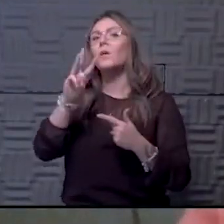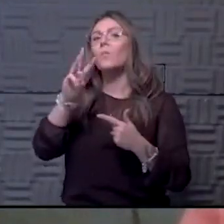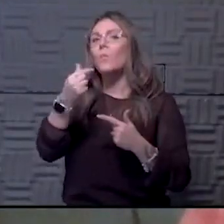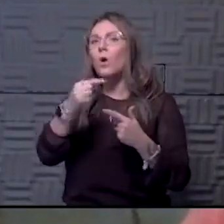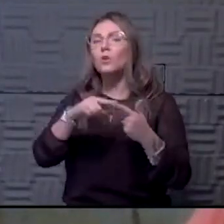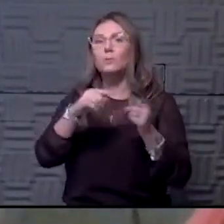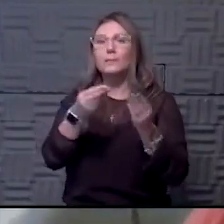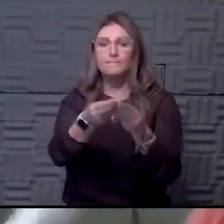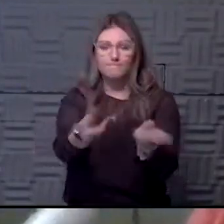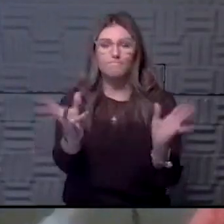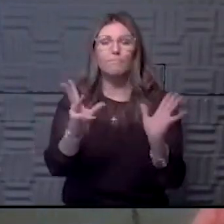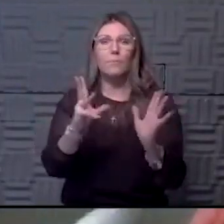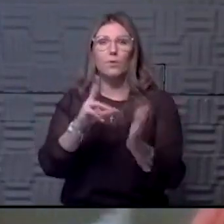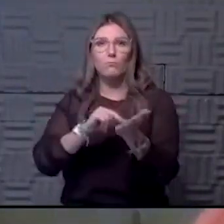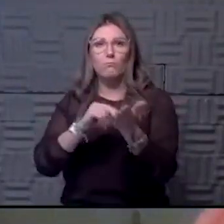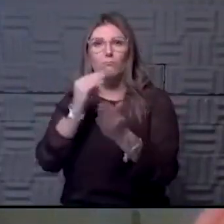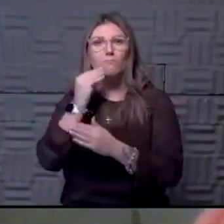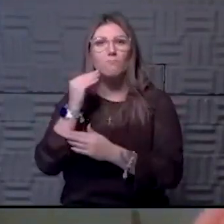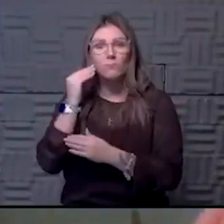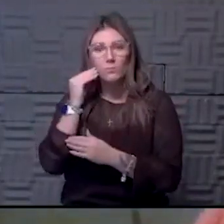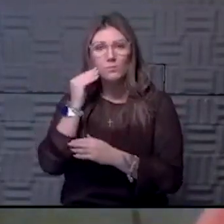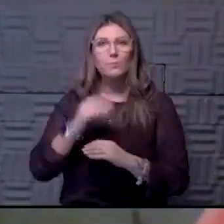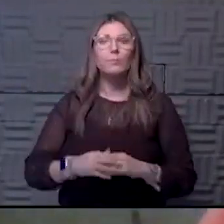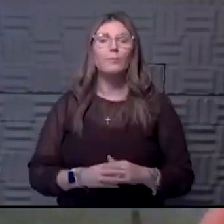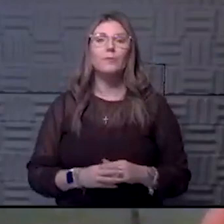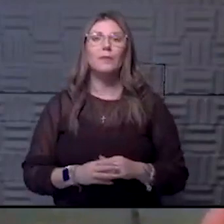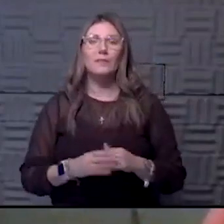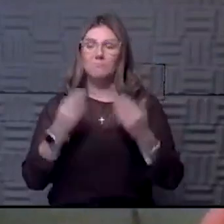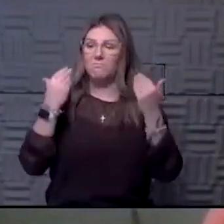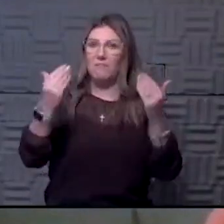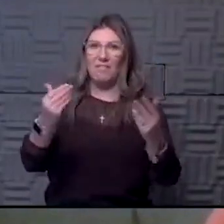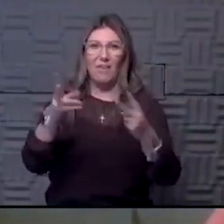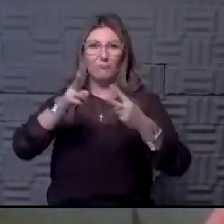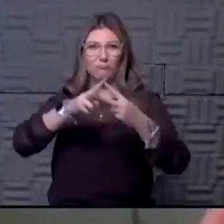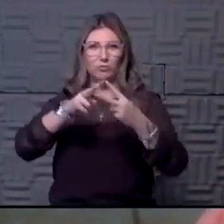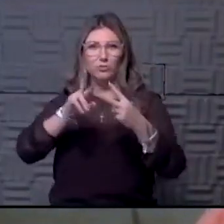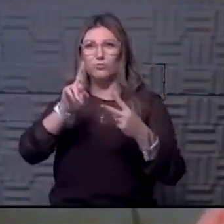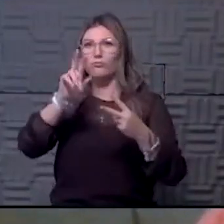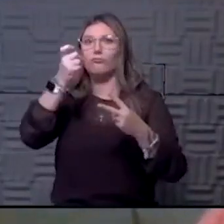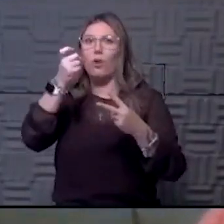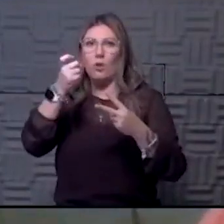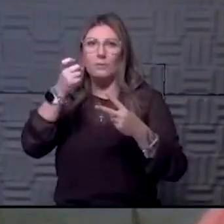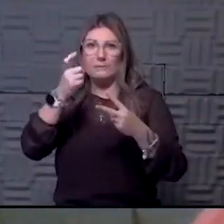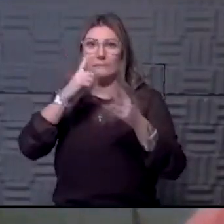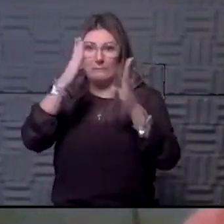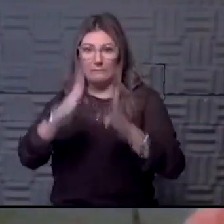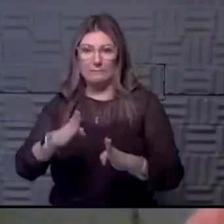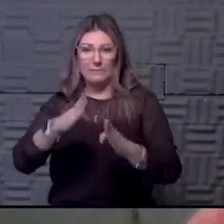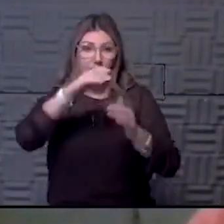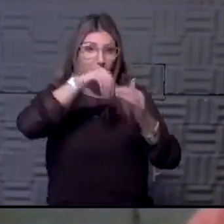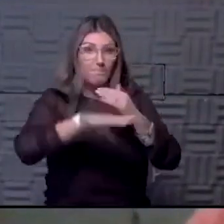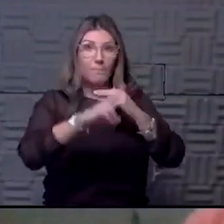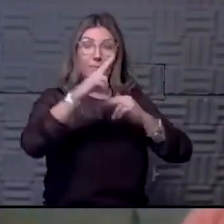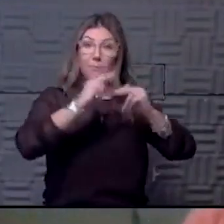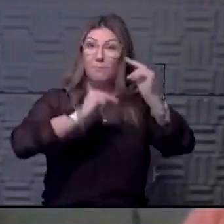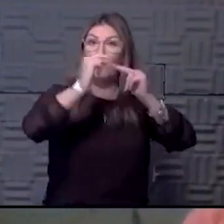those that allows the Walgreens and CVS pharmacists to actually come into the building to distribute the